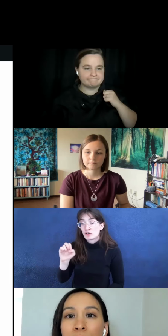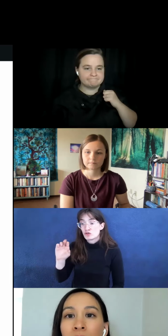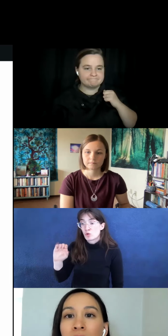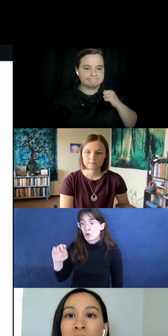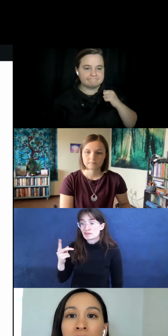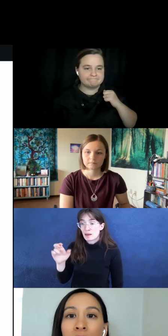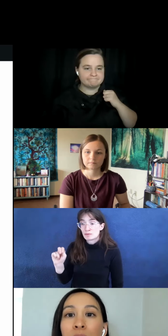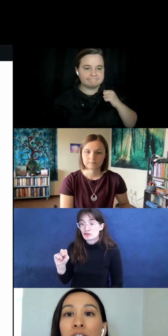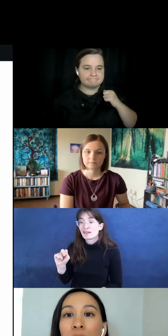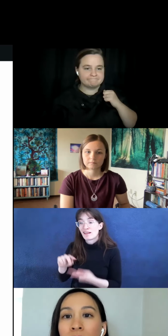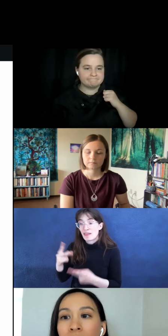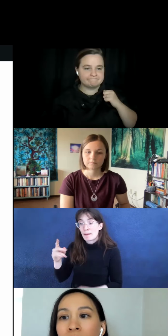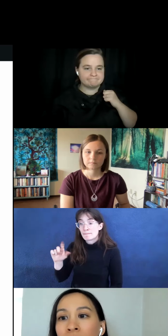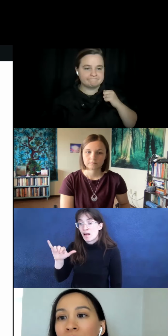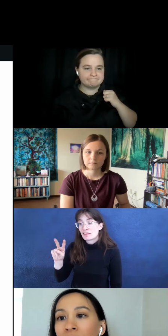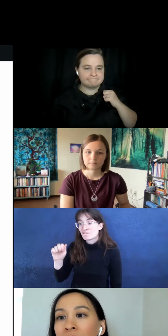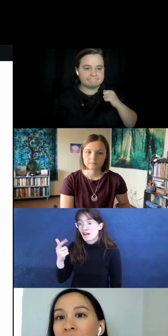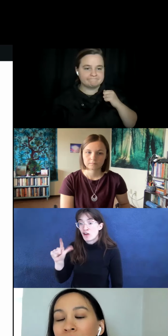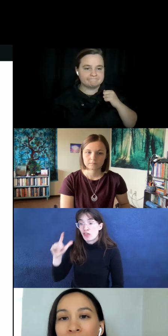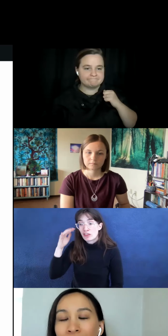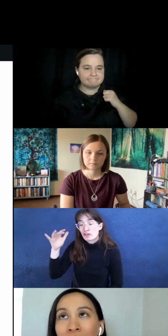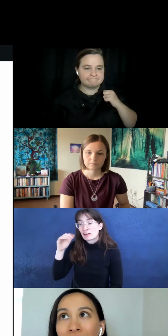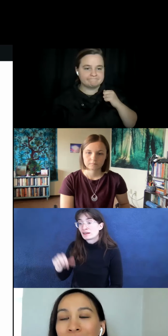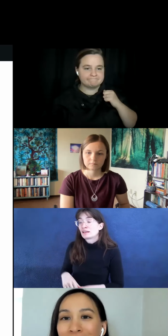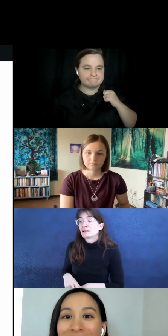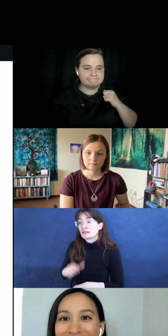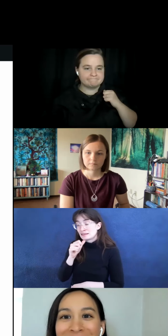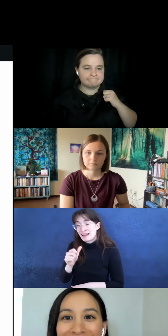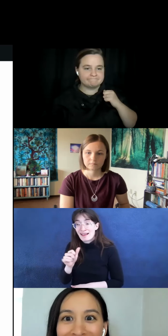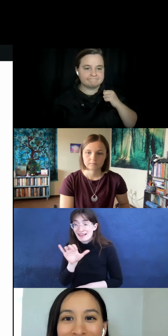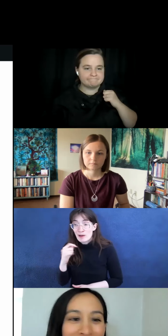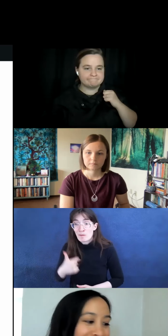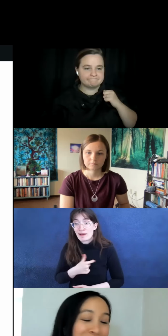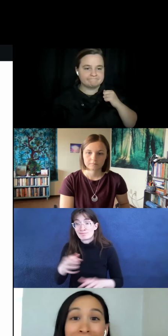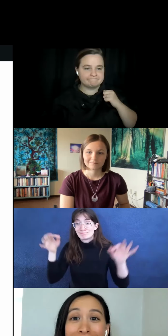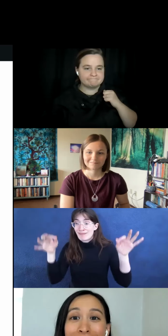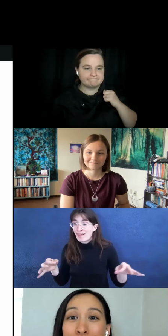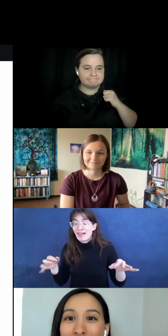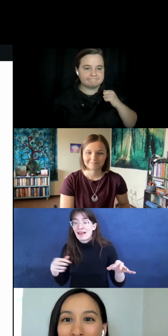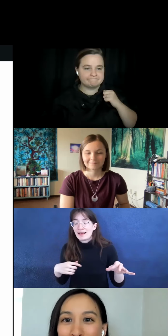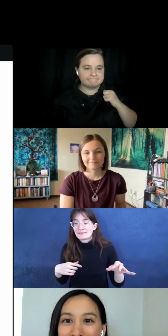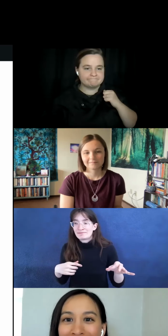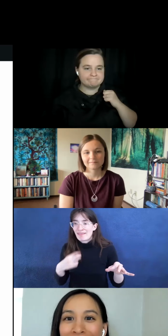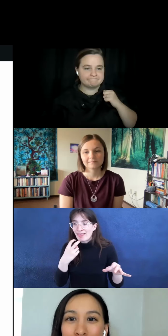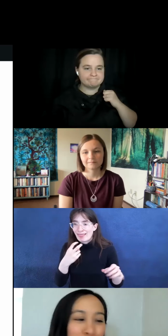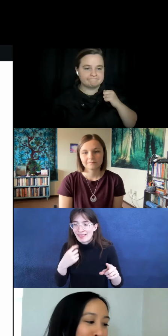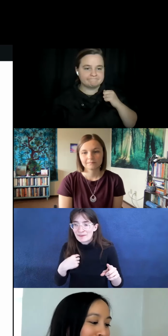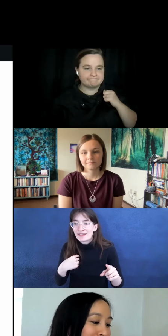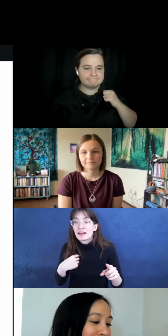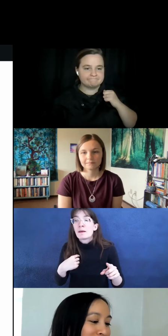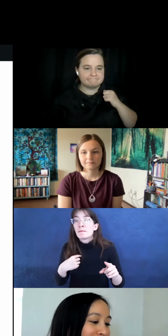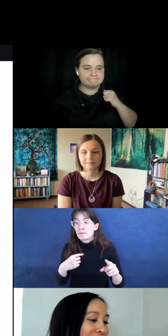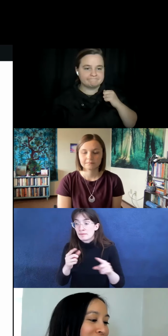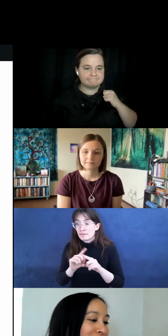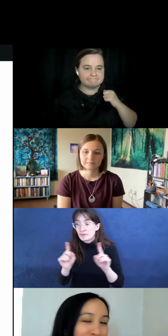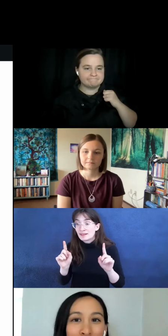instinctive response. It's not like we're choosing to fight. This is a tongue twister now. It keeps, since it keeps growing,